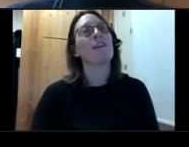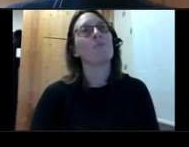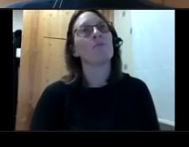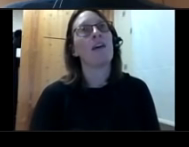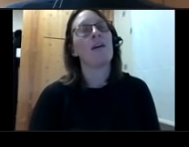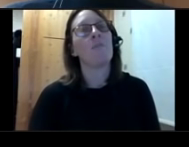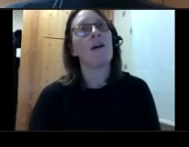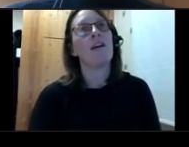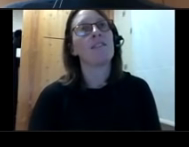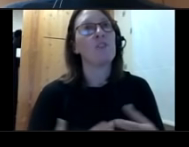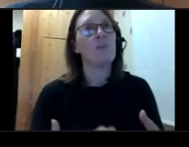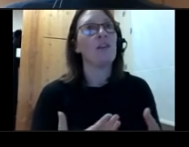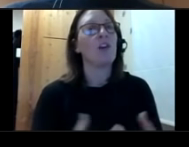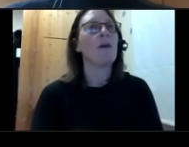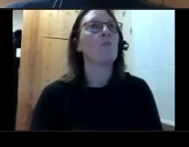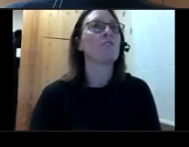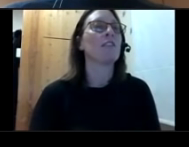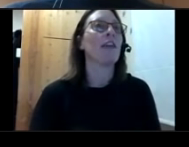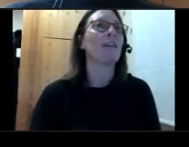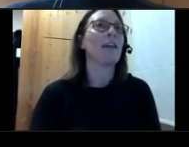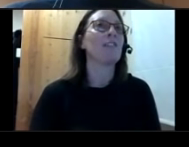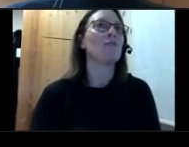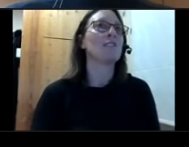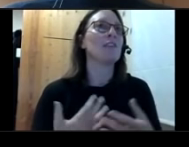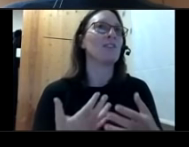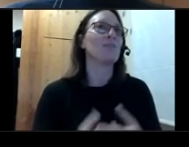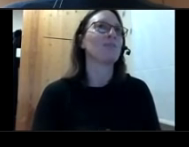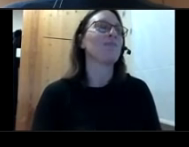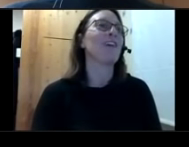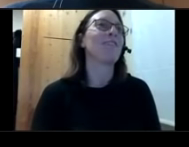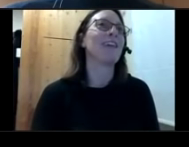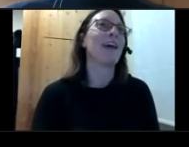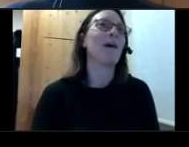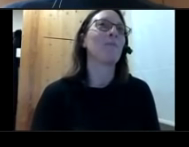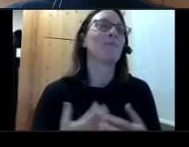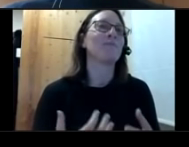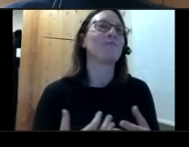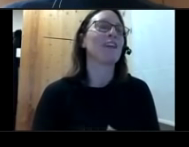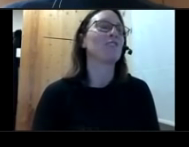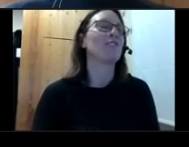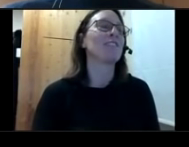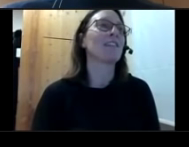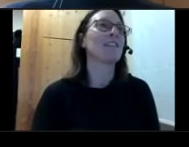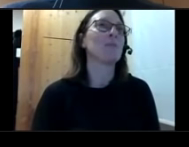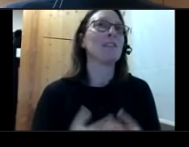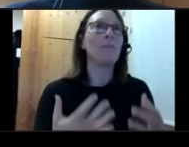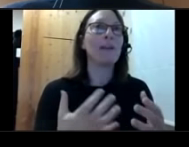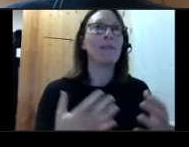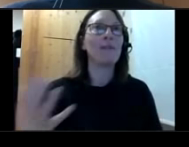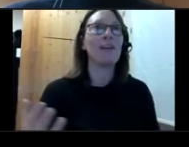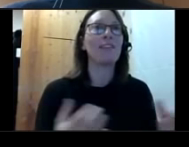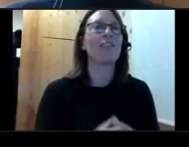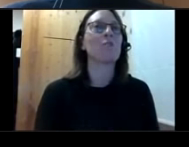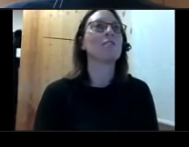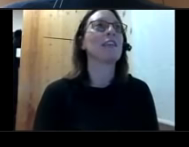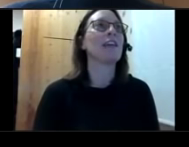the examples. Some of you may know Ben Watson in Kent University, who's been very great on his accessibility publicly,